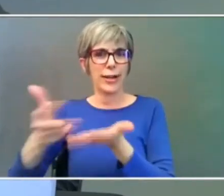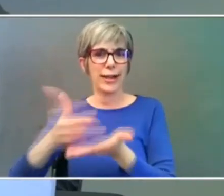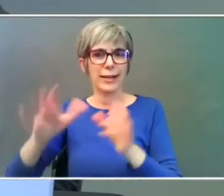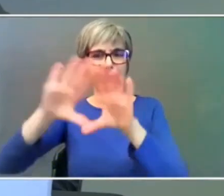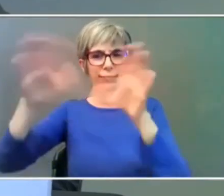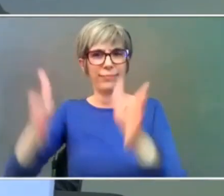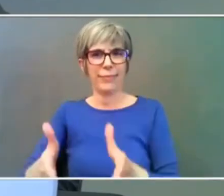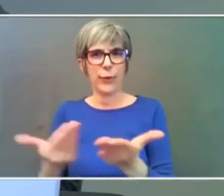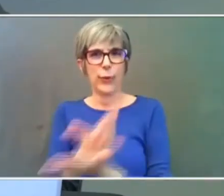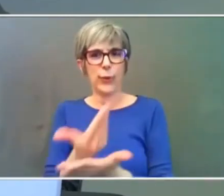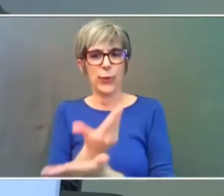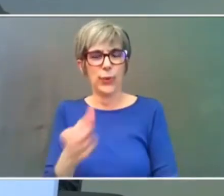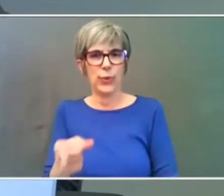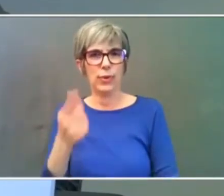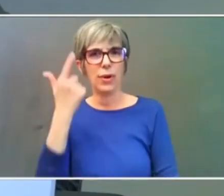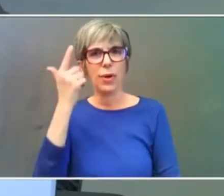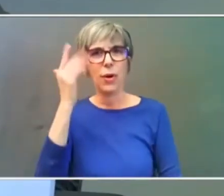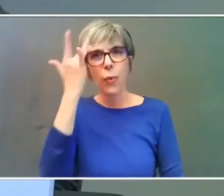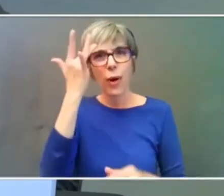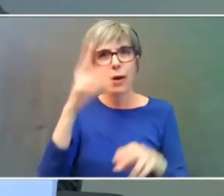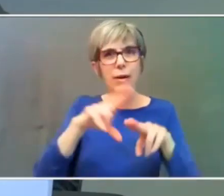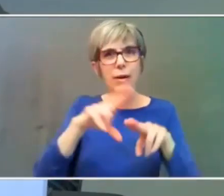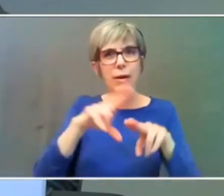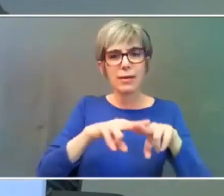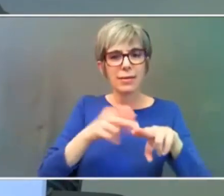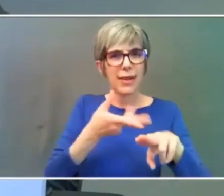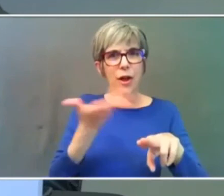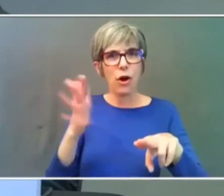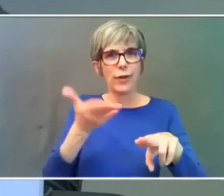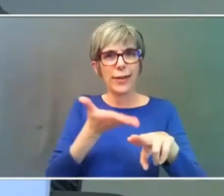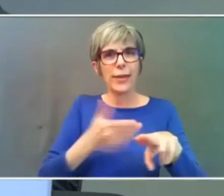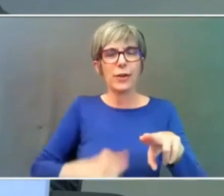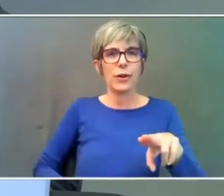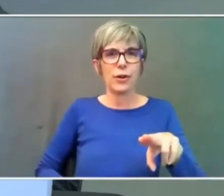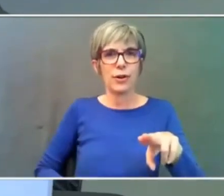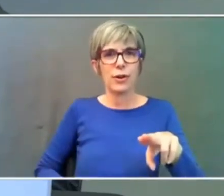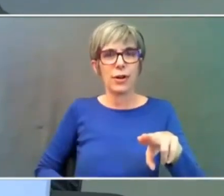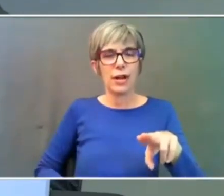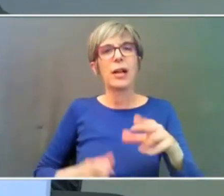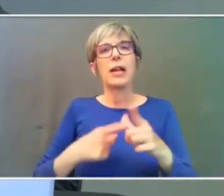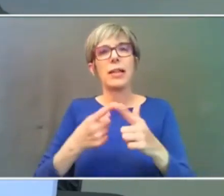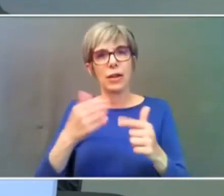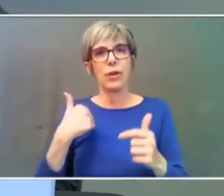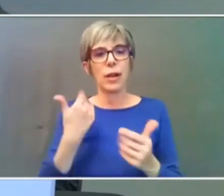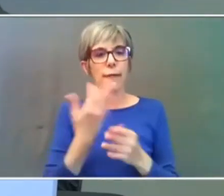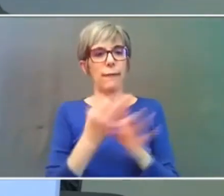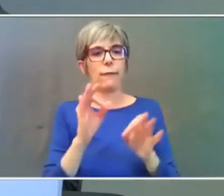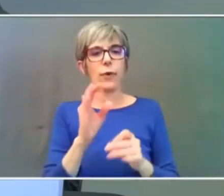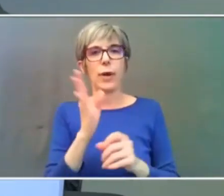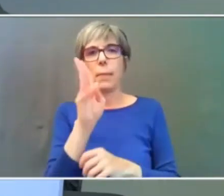why don't we take light rail and have a free shuttle that takes people to the location